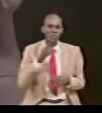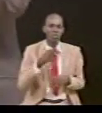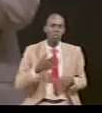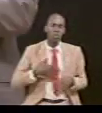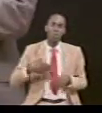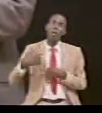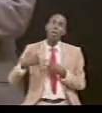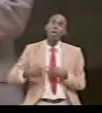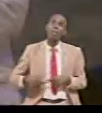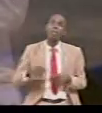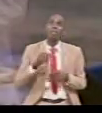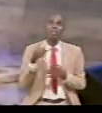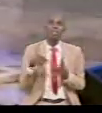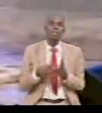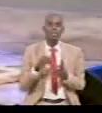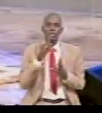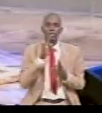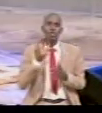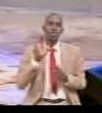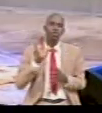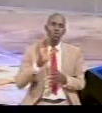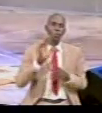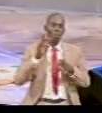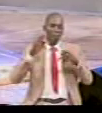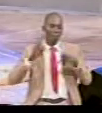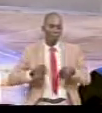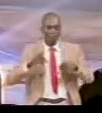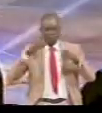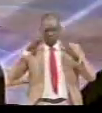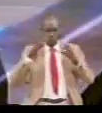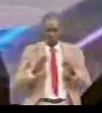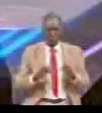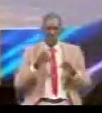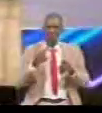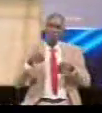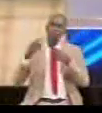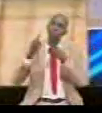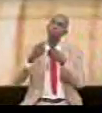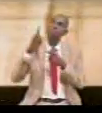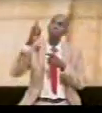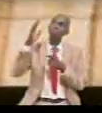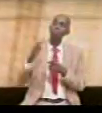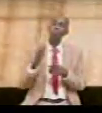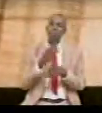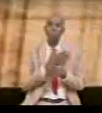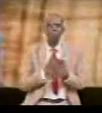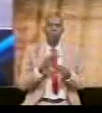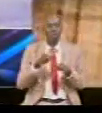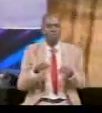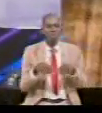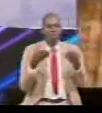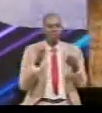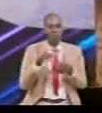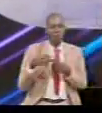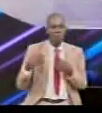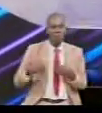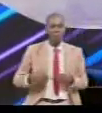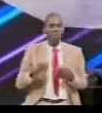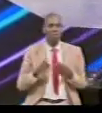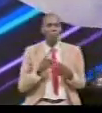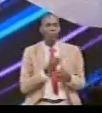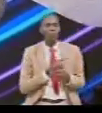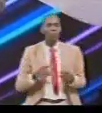your personal decision now. And then you go to God and you give your heart unto the Lord. And let